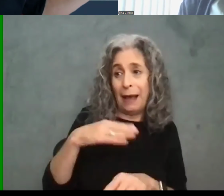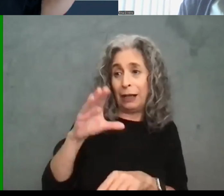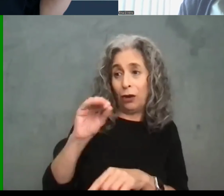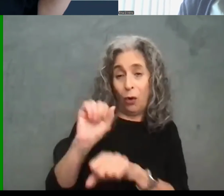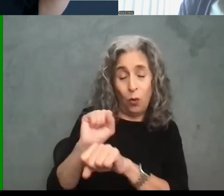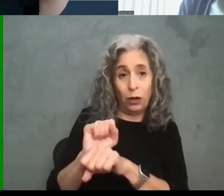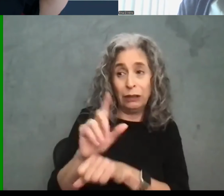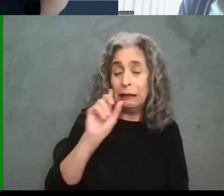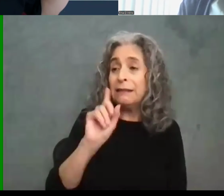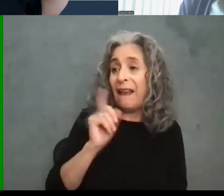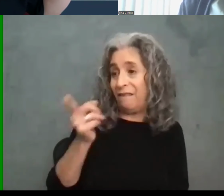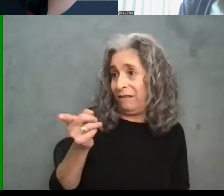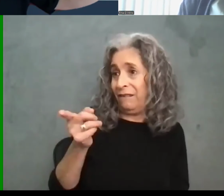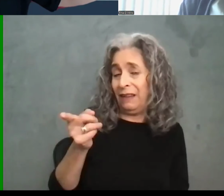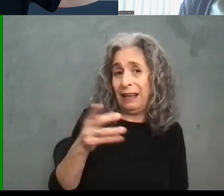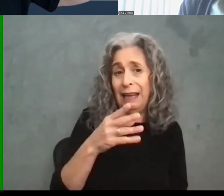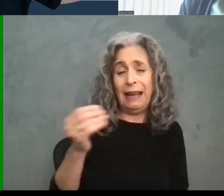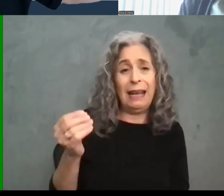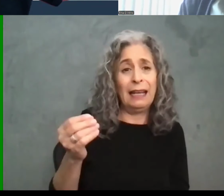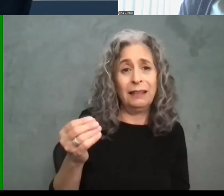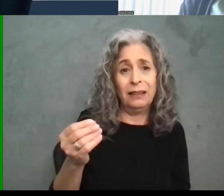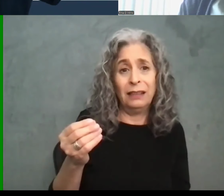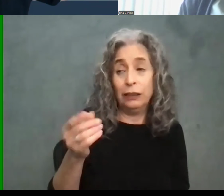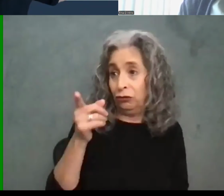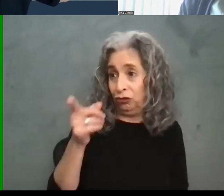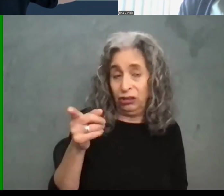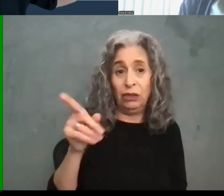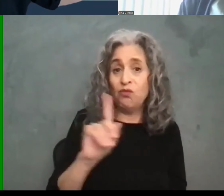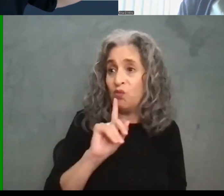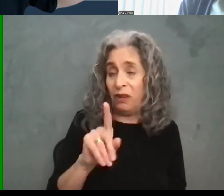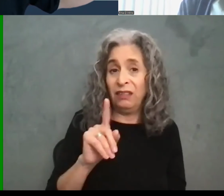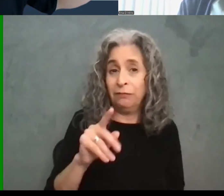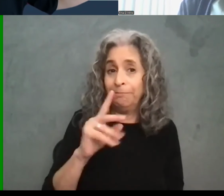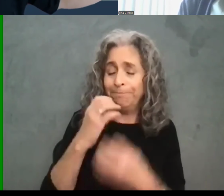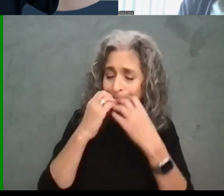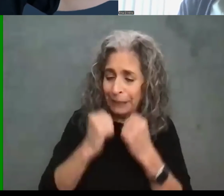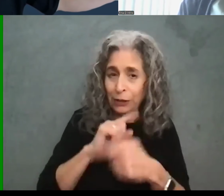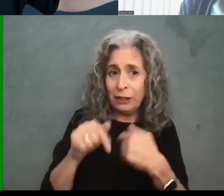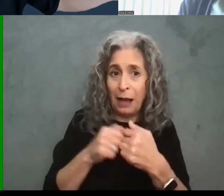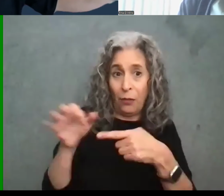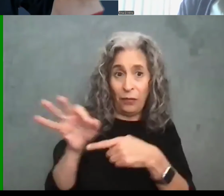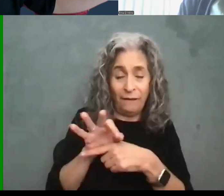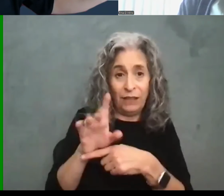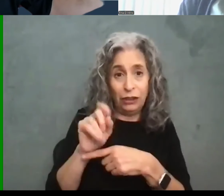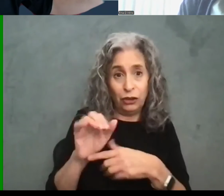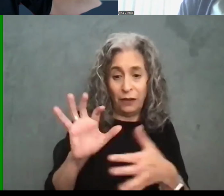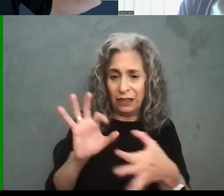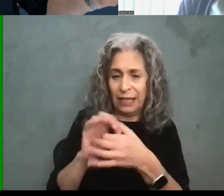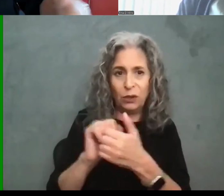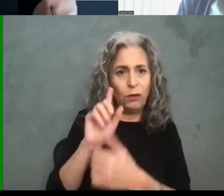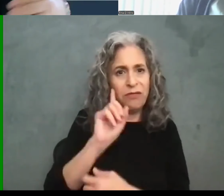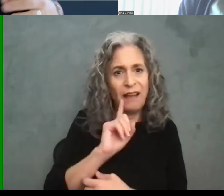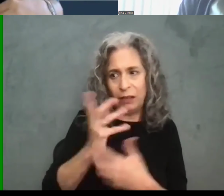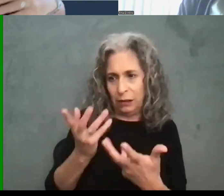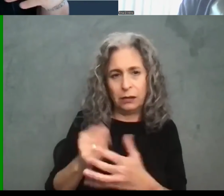is deaf, and she really cares about the features that are to do with deafness.